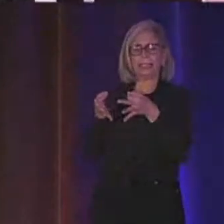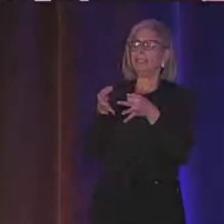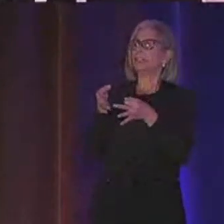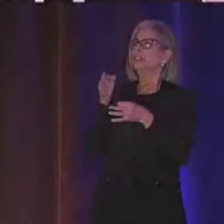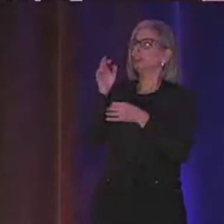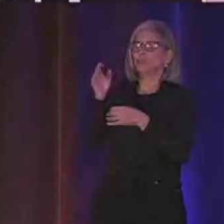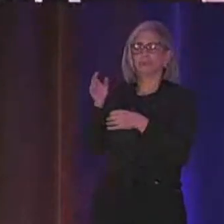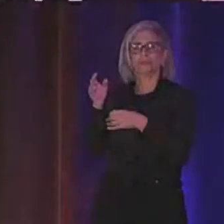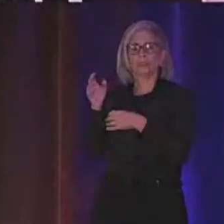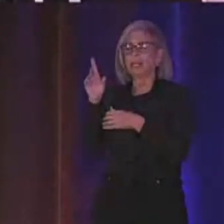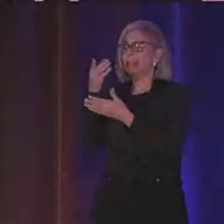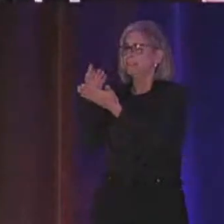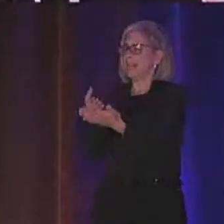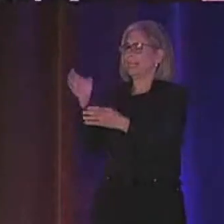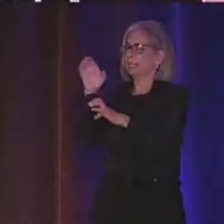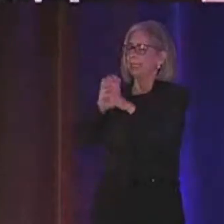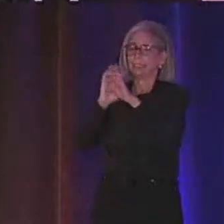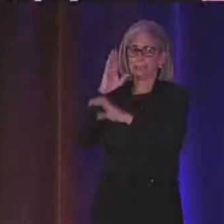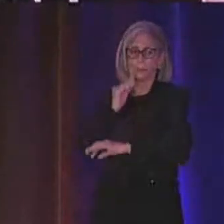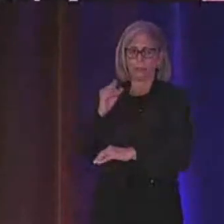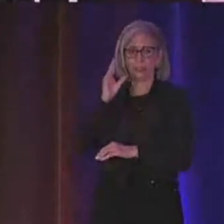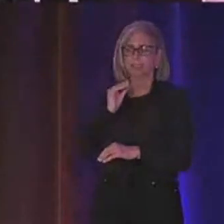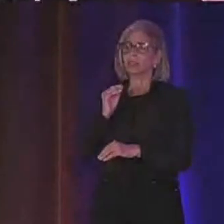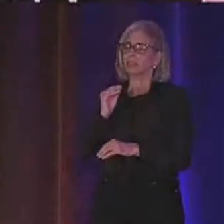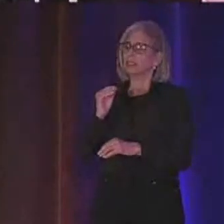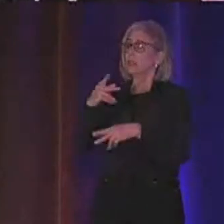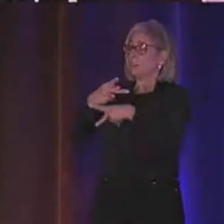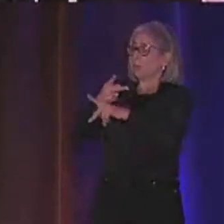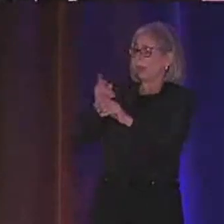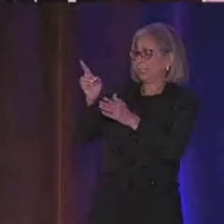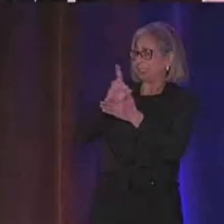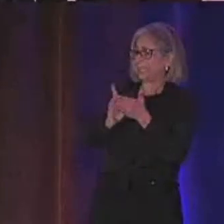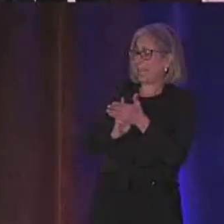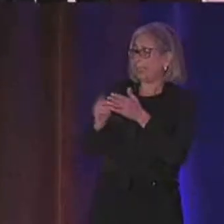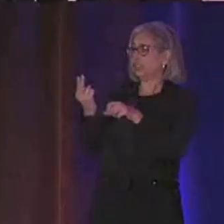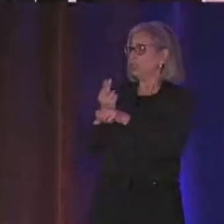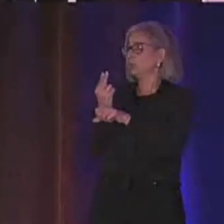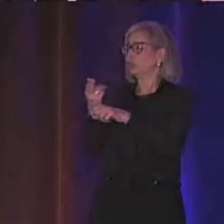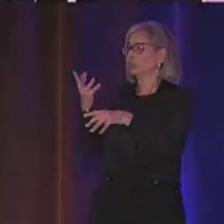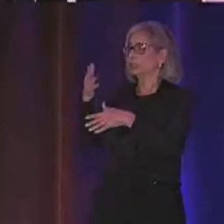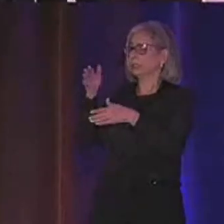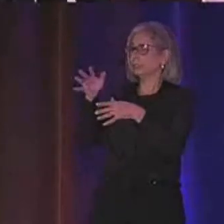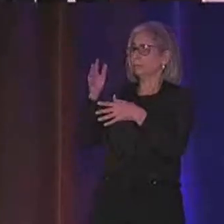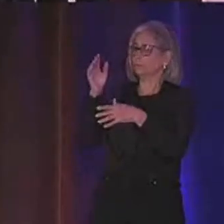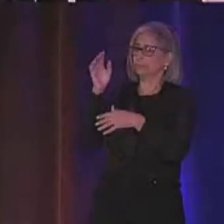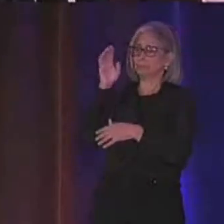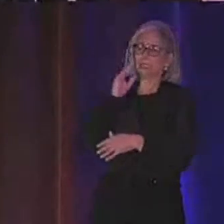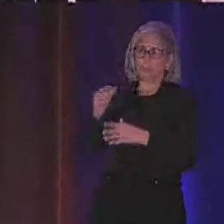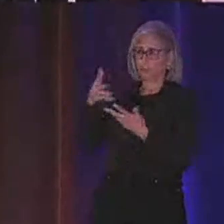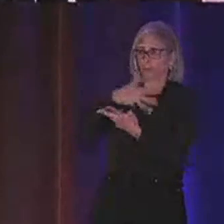as the combination of data visualization, product design, and user experience.